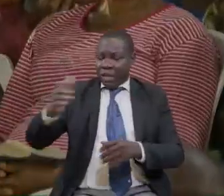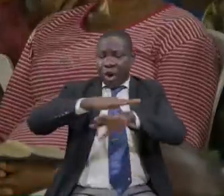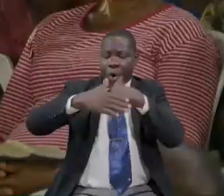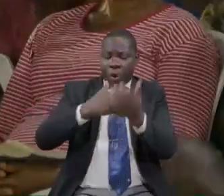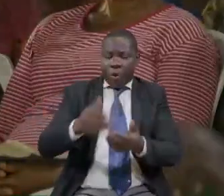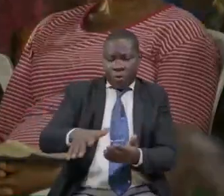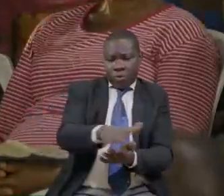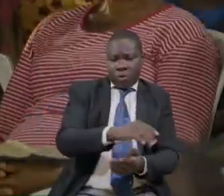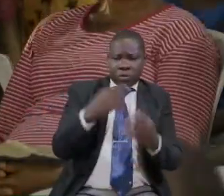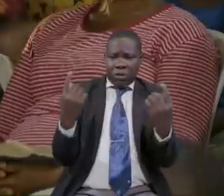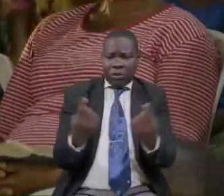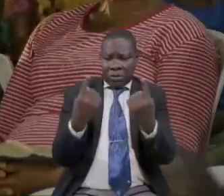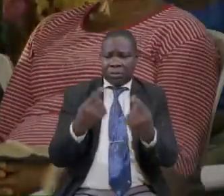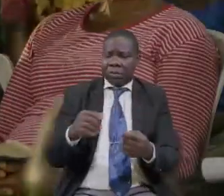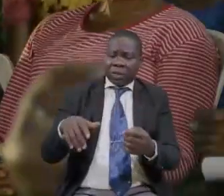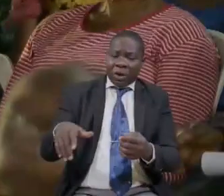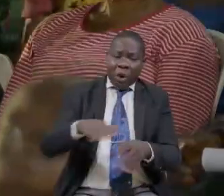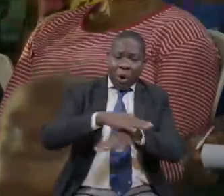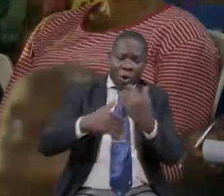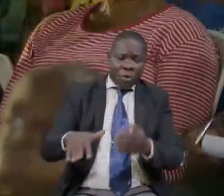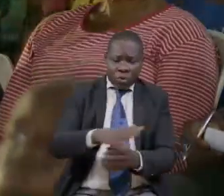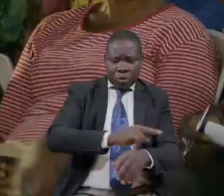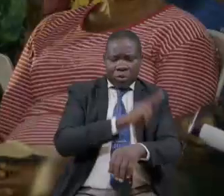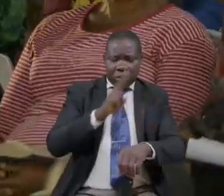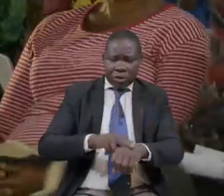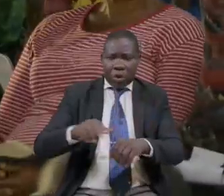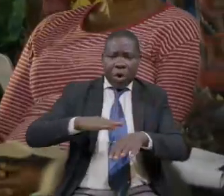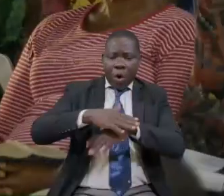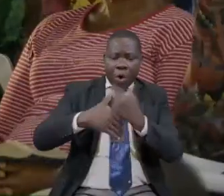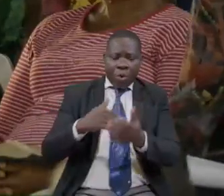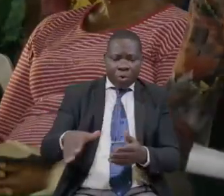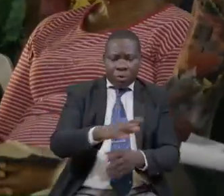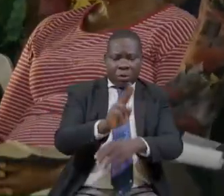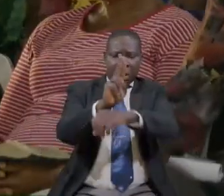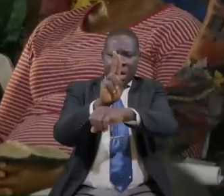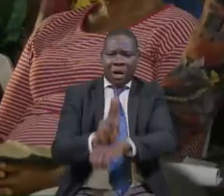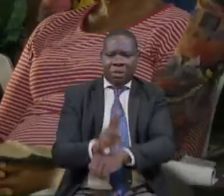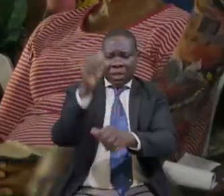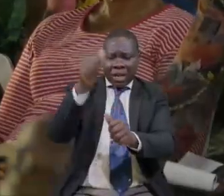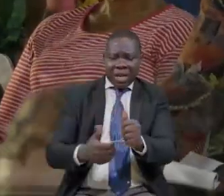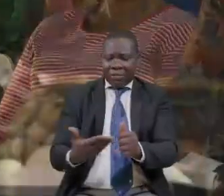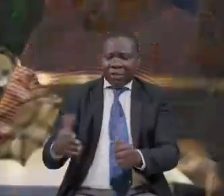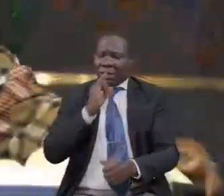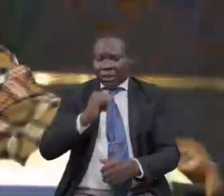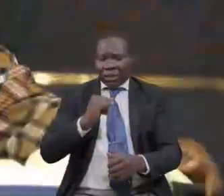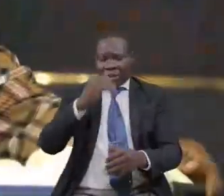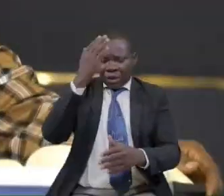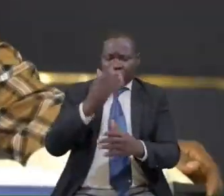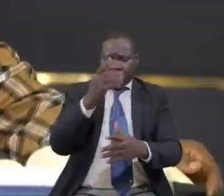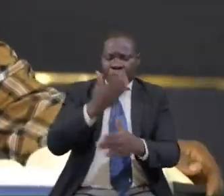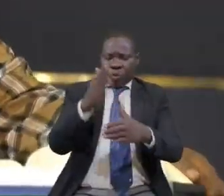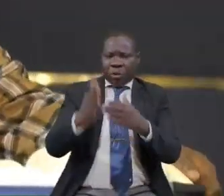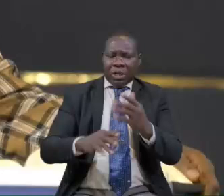stripes, all the nature and all the habits, everything is totally broken. It